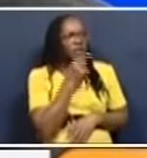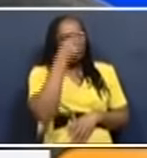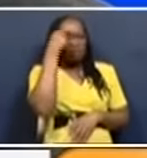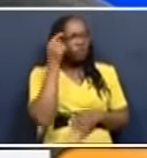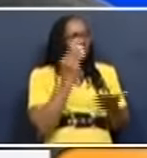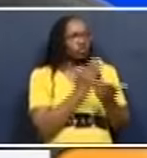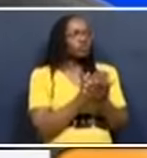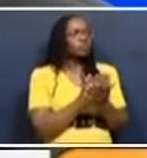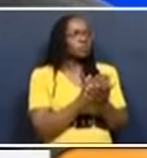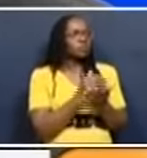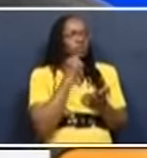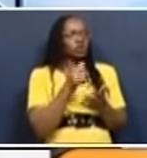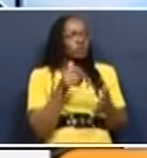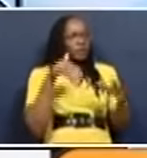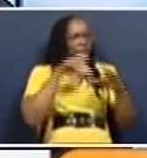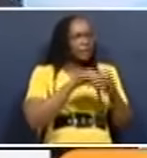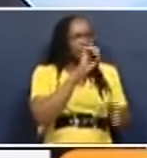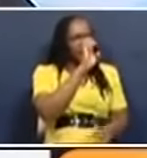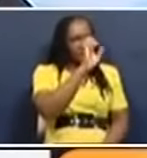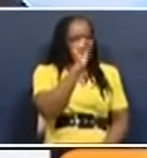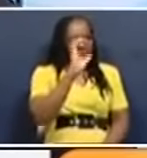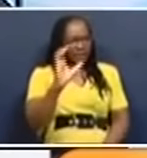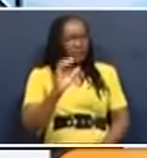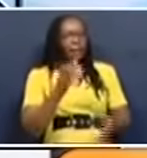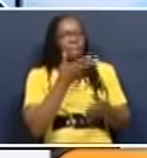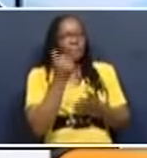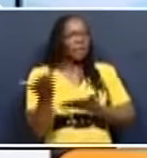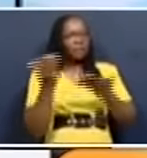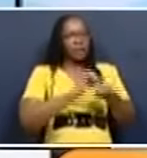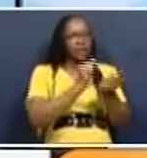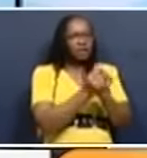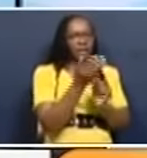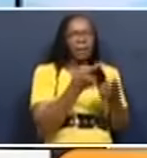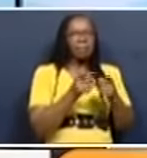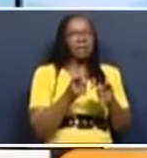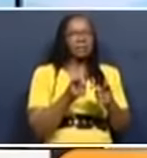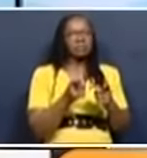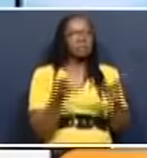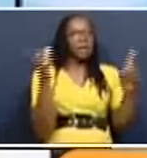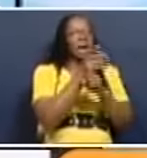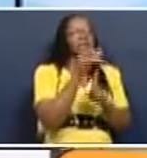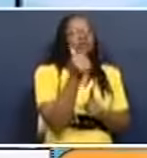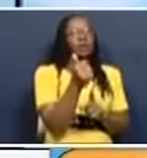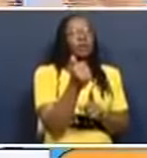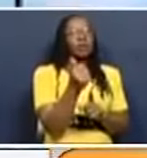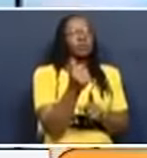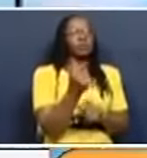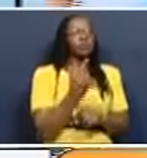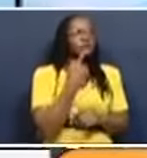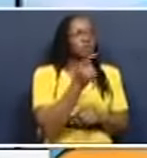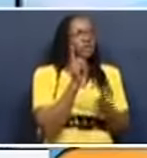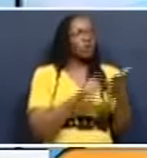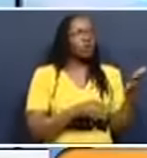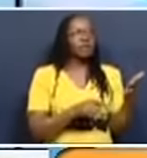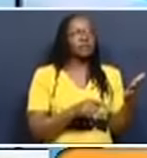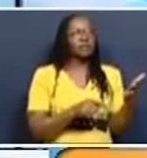mainstream EACC. Because it should trigger some change in attitudes, but it really has not. Or what would you say? Going by the figures you've seen, including the